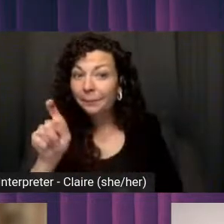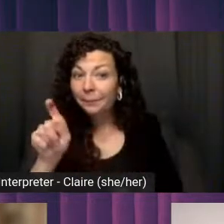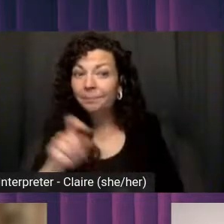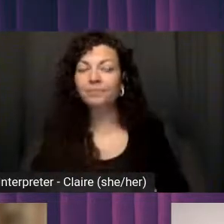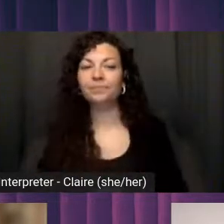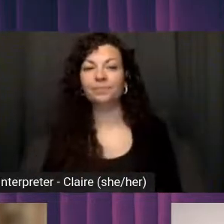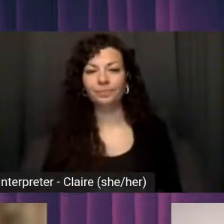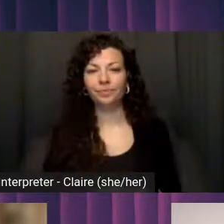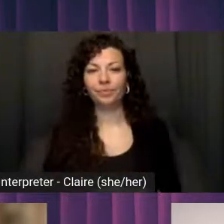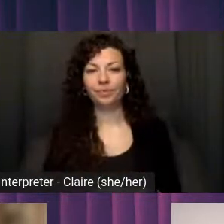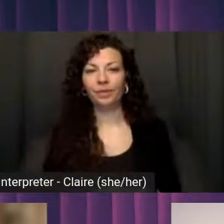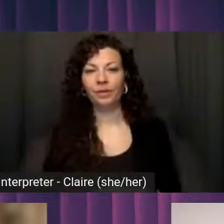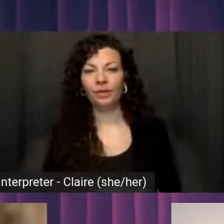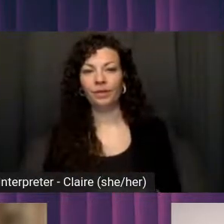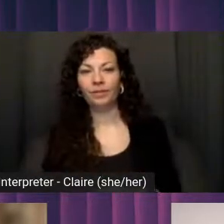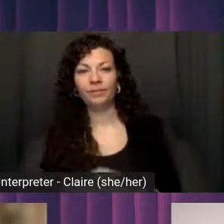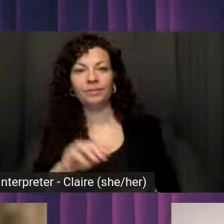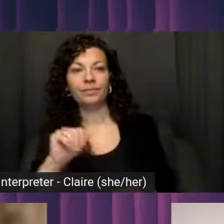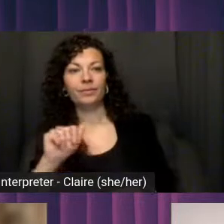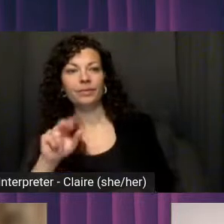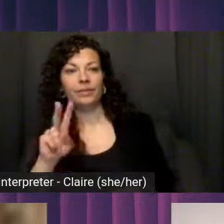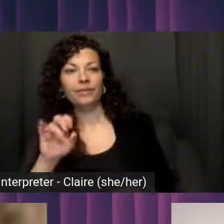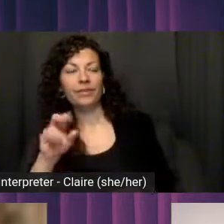Yeah, Renée, you want to start and I'll piggyback.